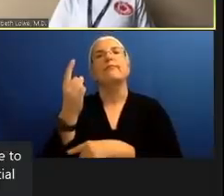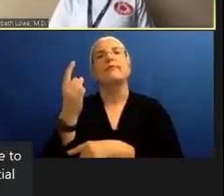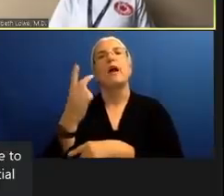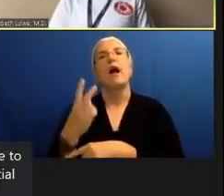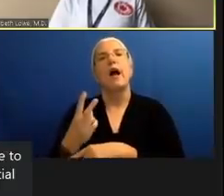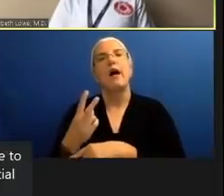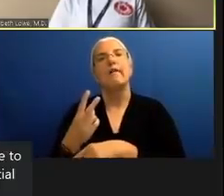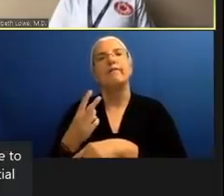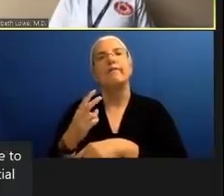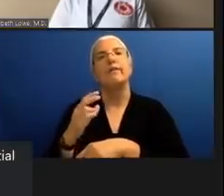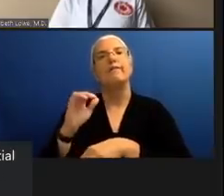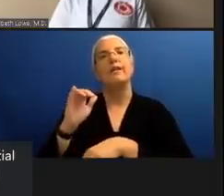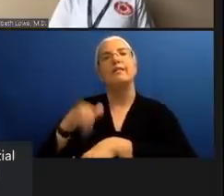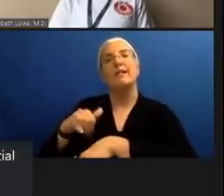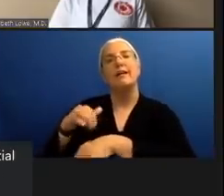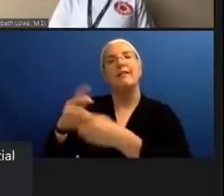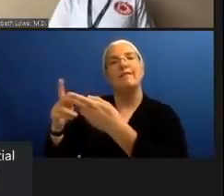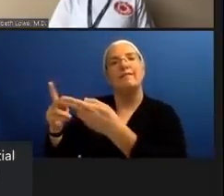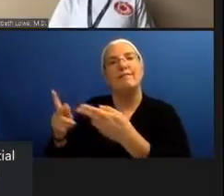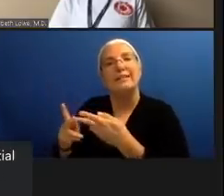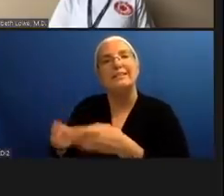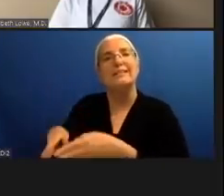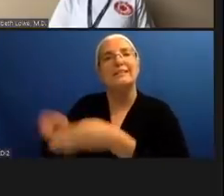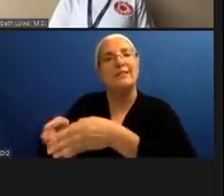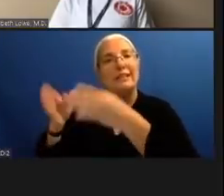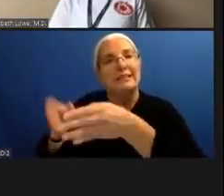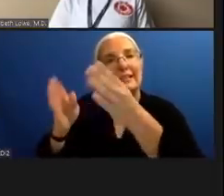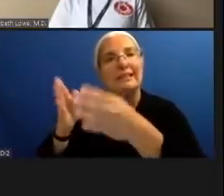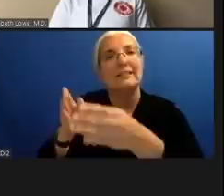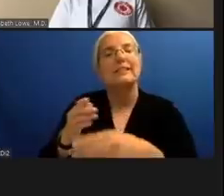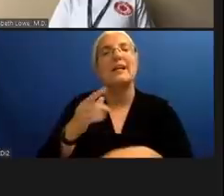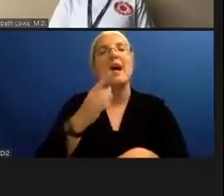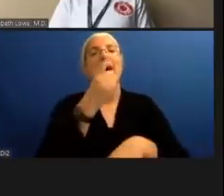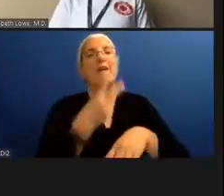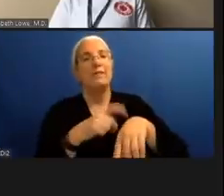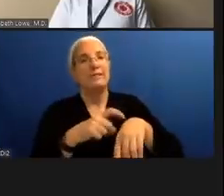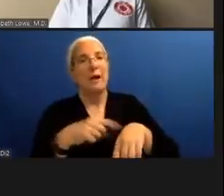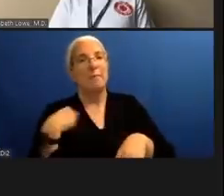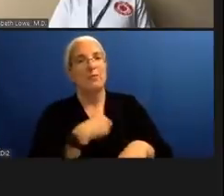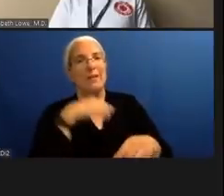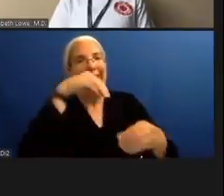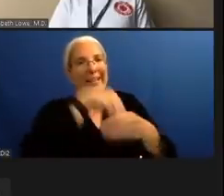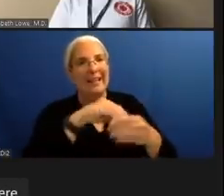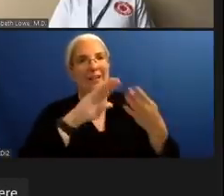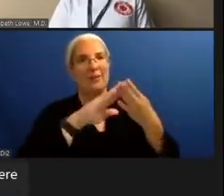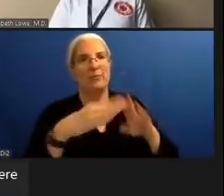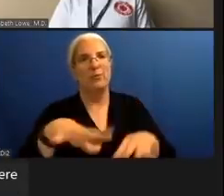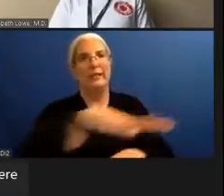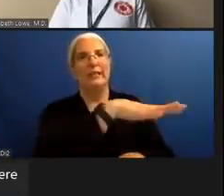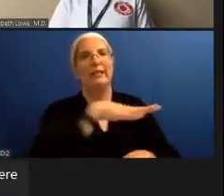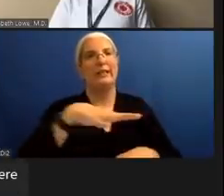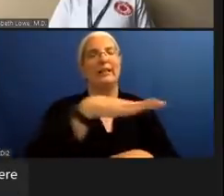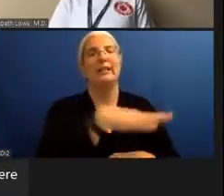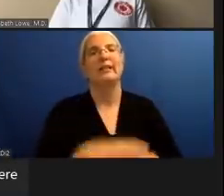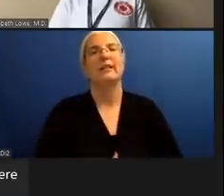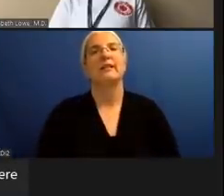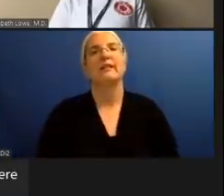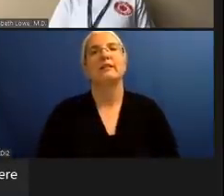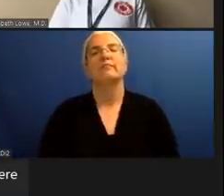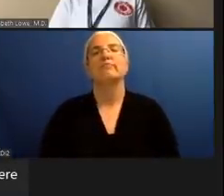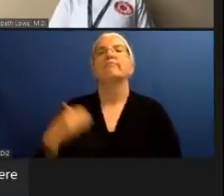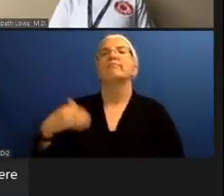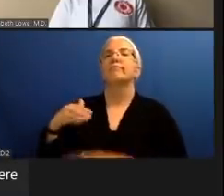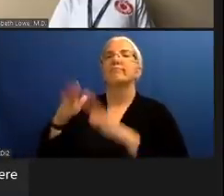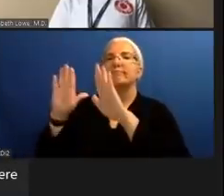testing. Awesome. And where are there other locations that you, I know you mentioned